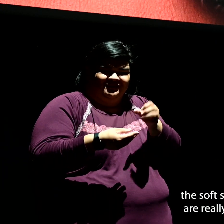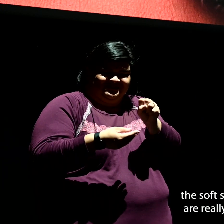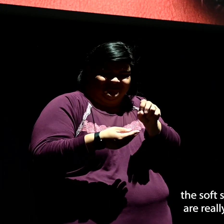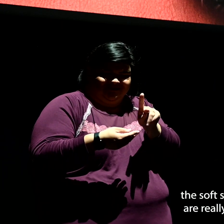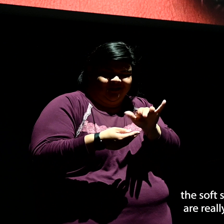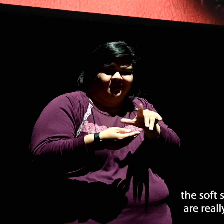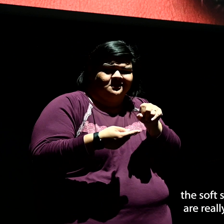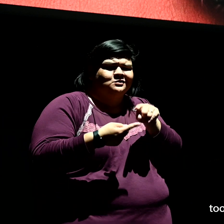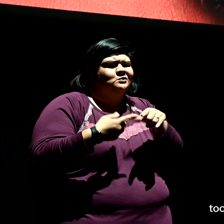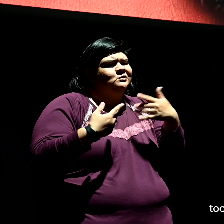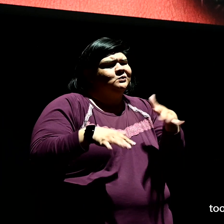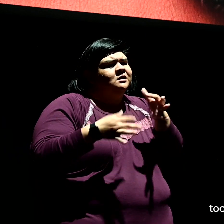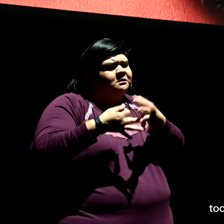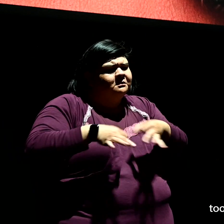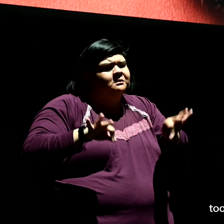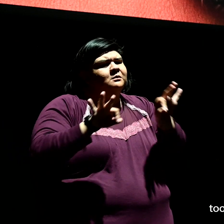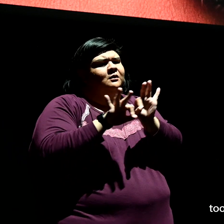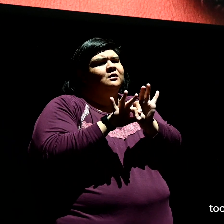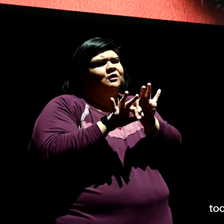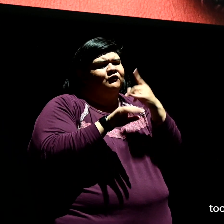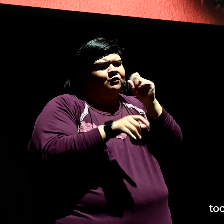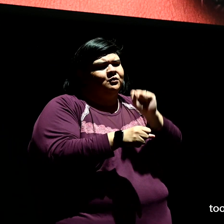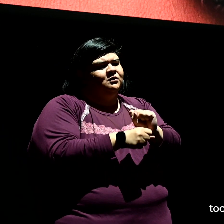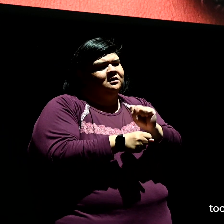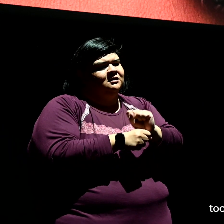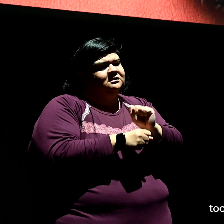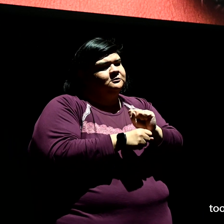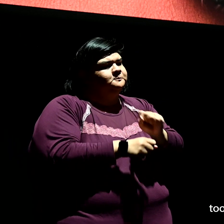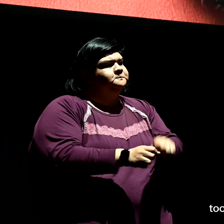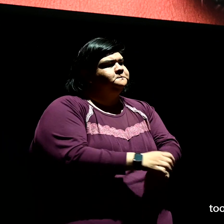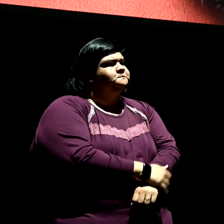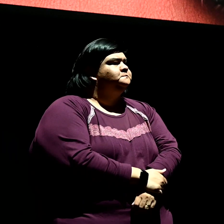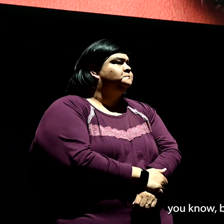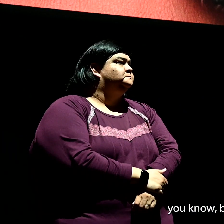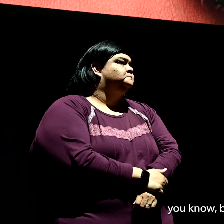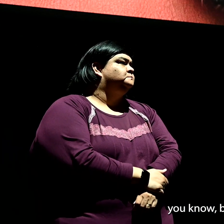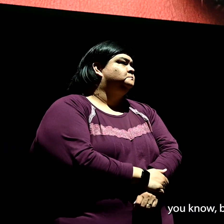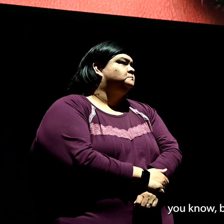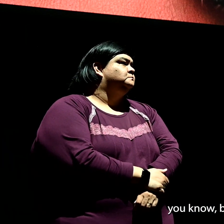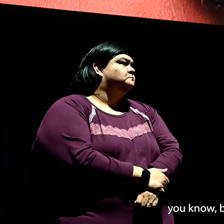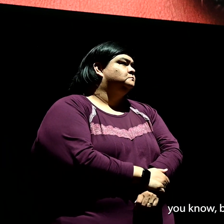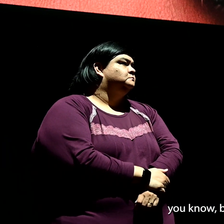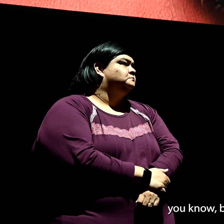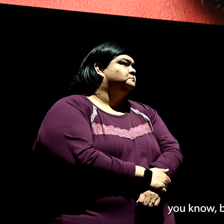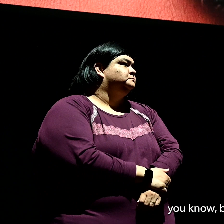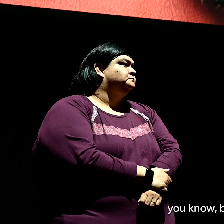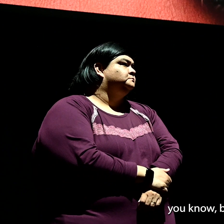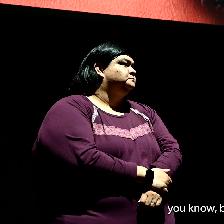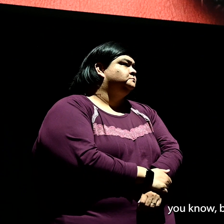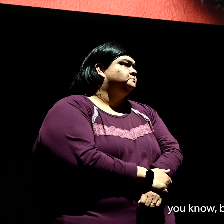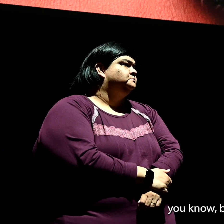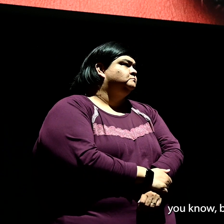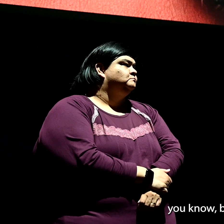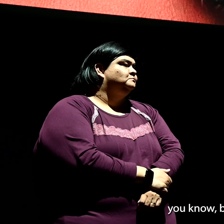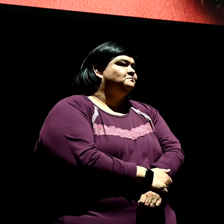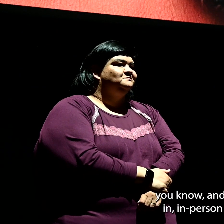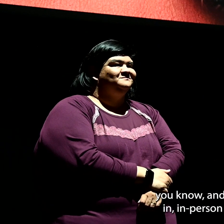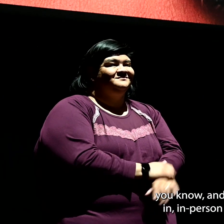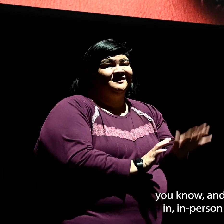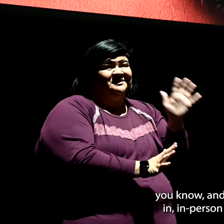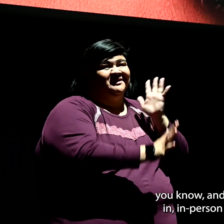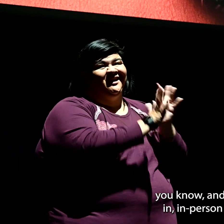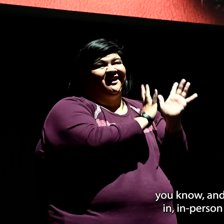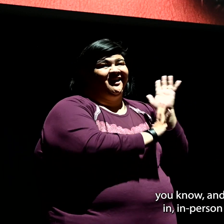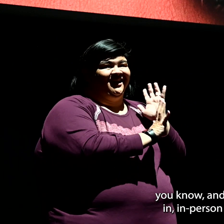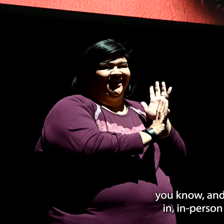work are really important too. And, you know, back in the day, you